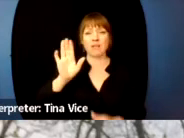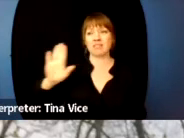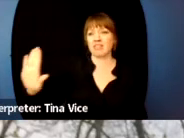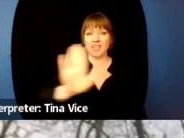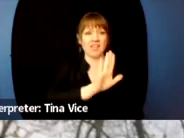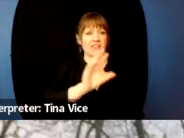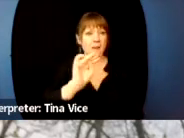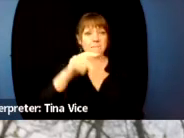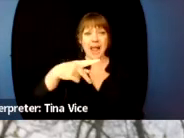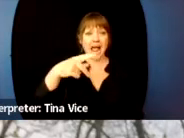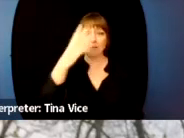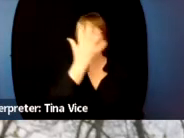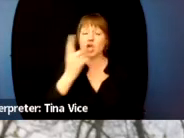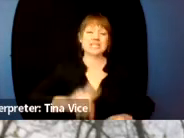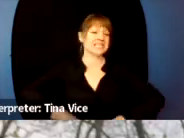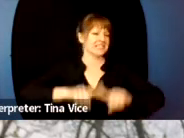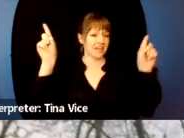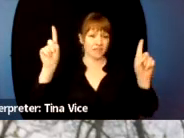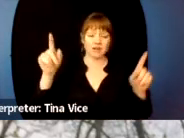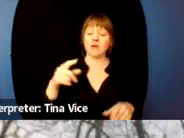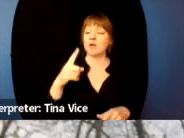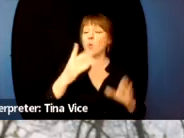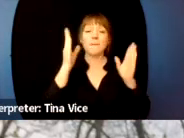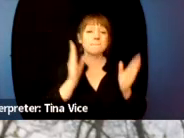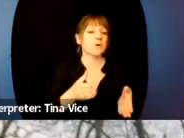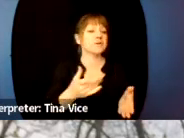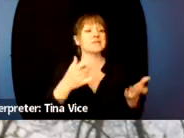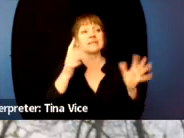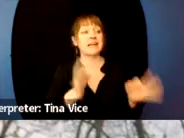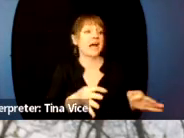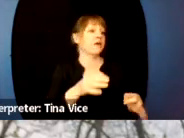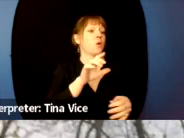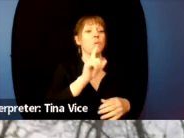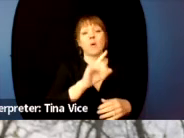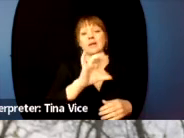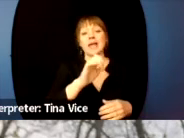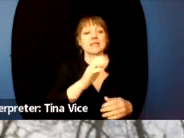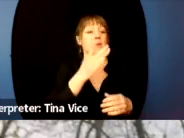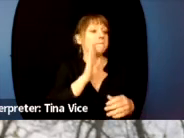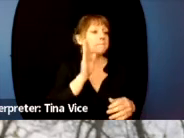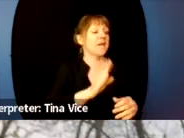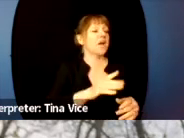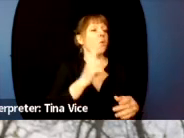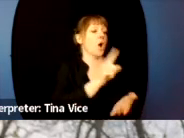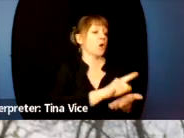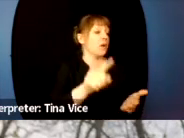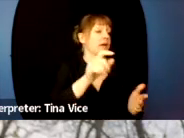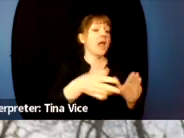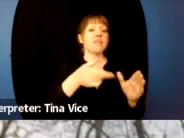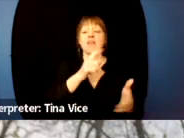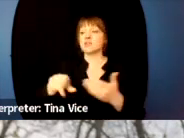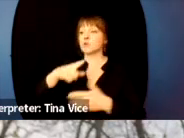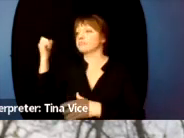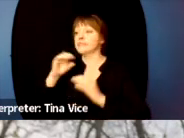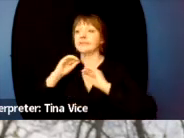patients who come in who quit drinking from a case of beer to nothing over 6 weeks. I have patients who go from one substance to